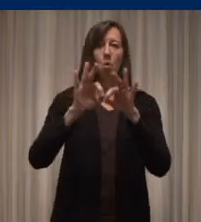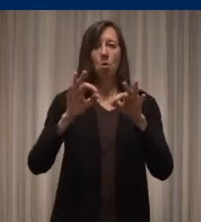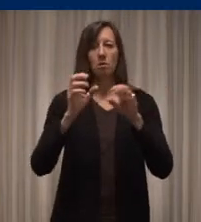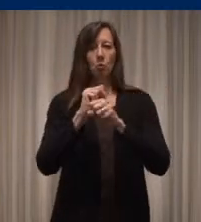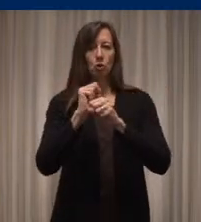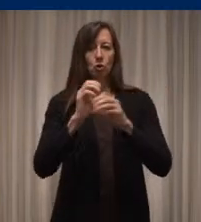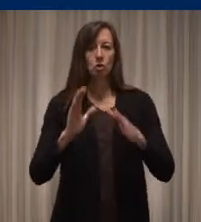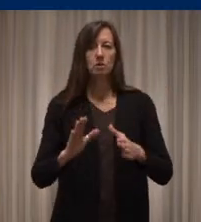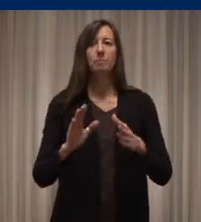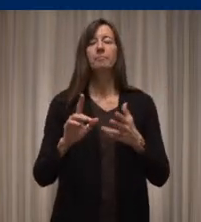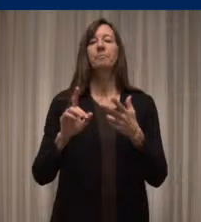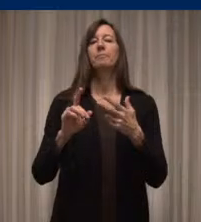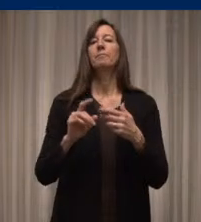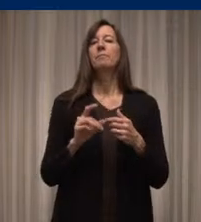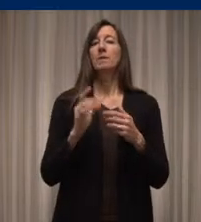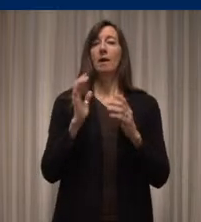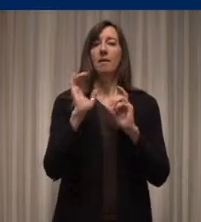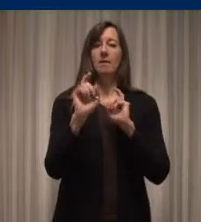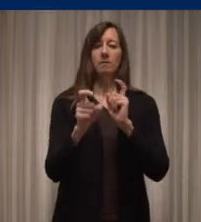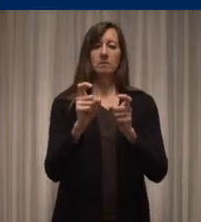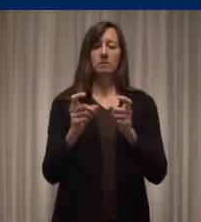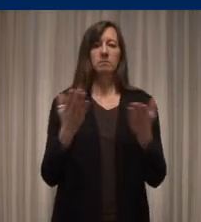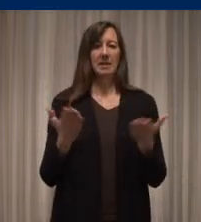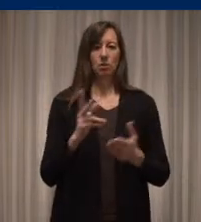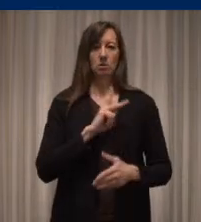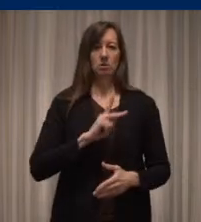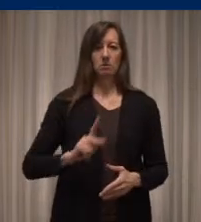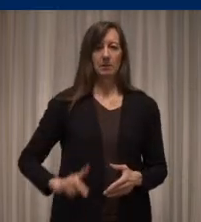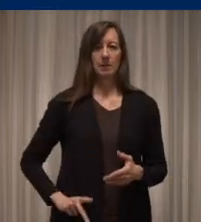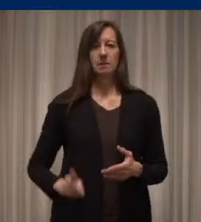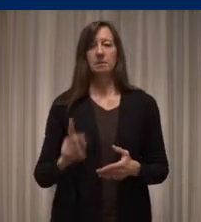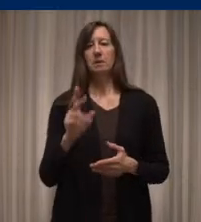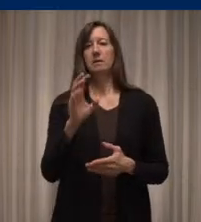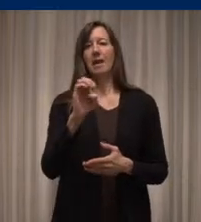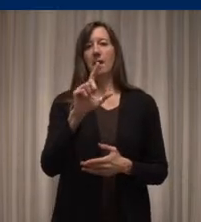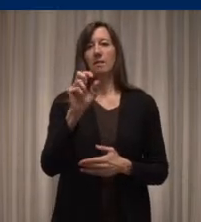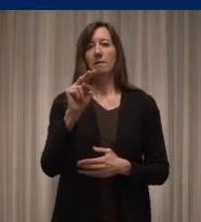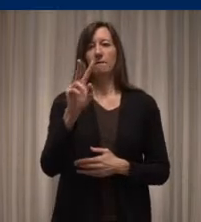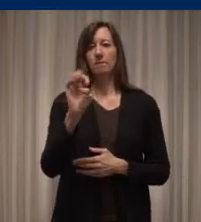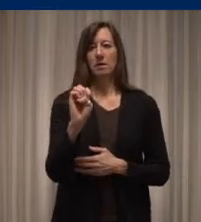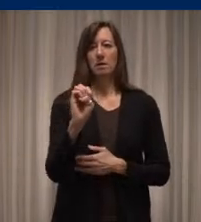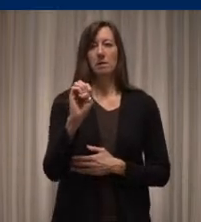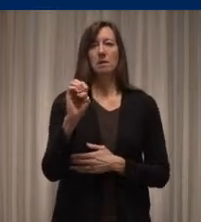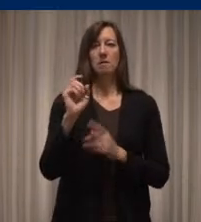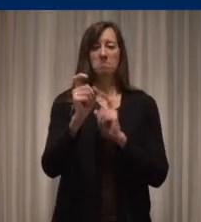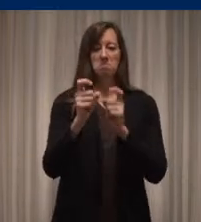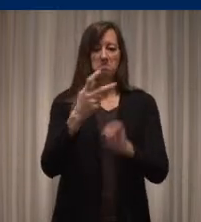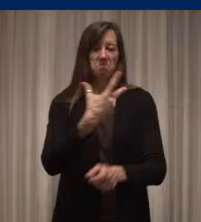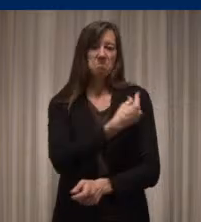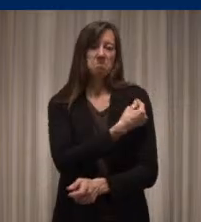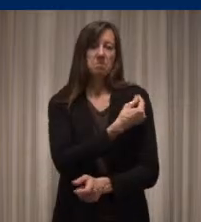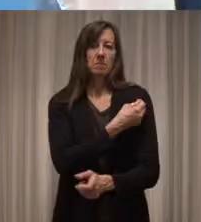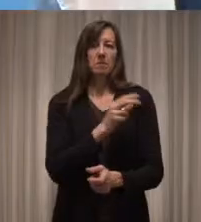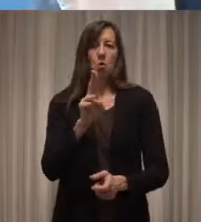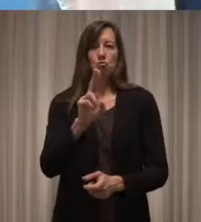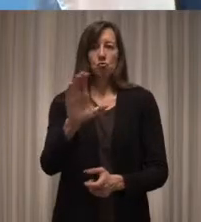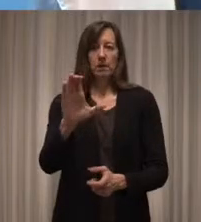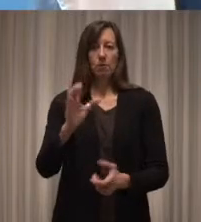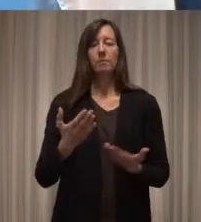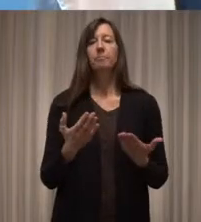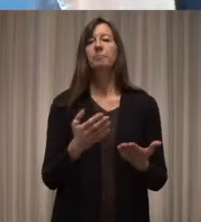being administered by our Ulster County point-of dispensing sites in Ellenville and Kingston. And then finally, our